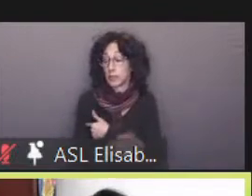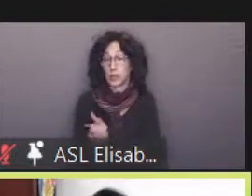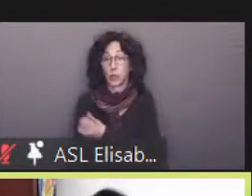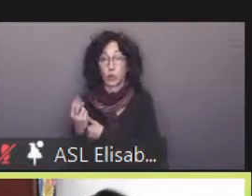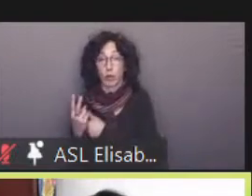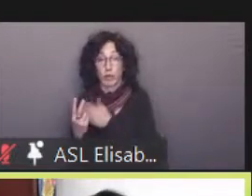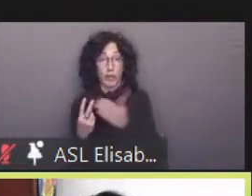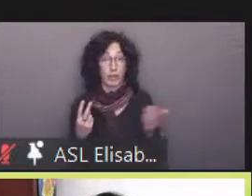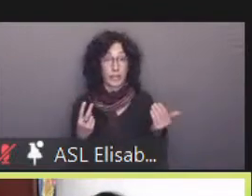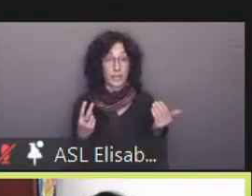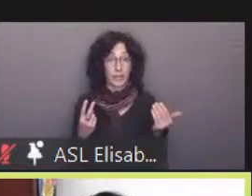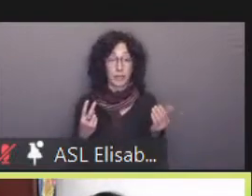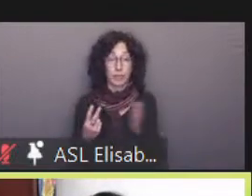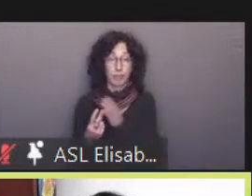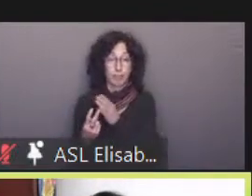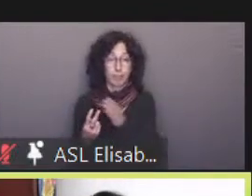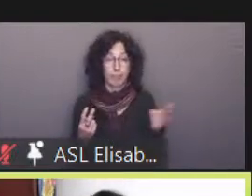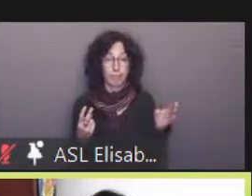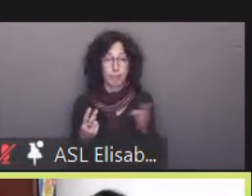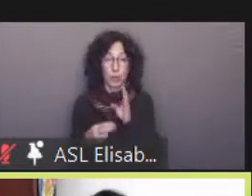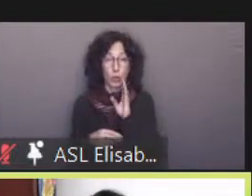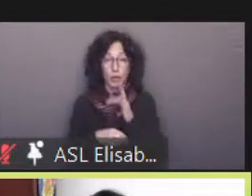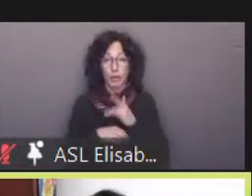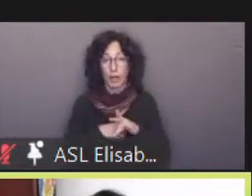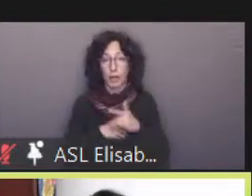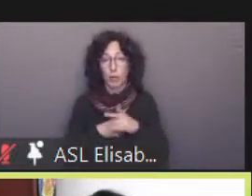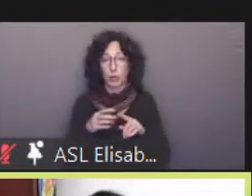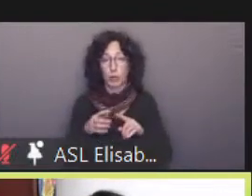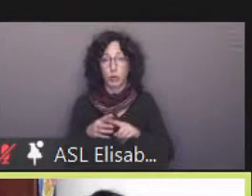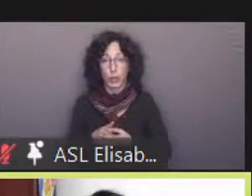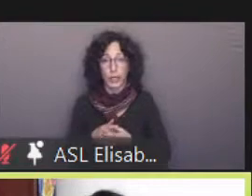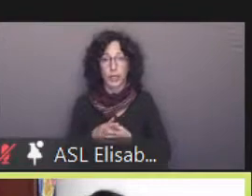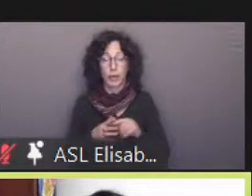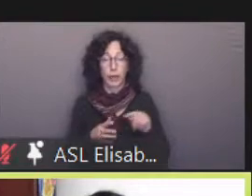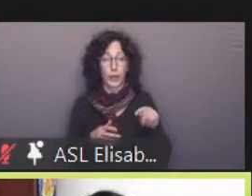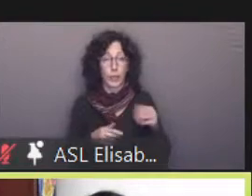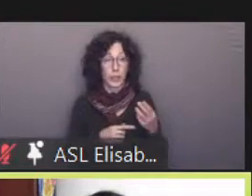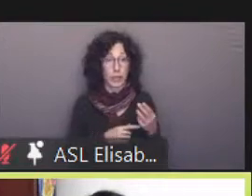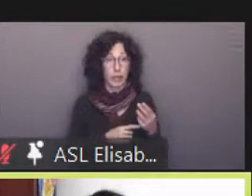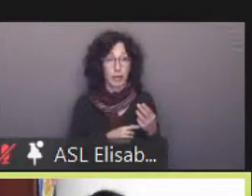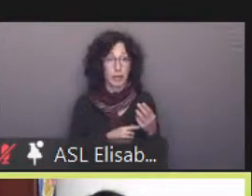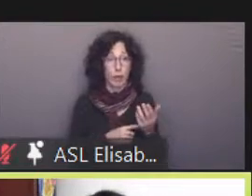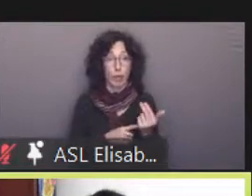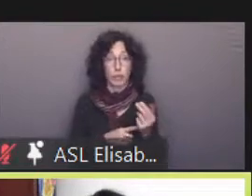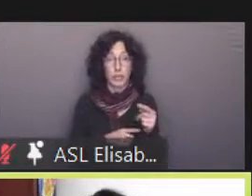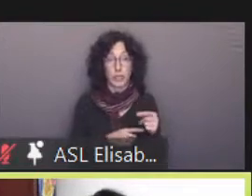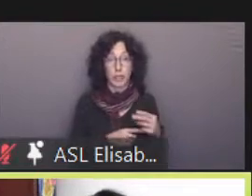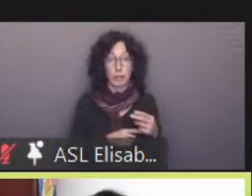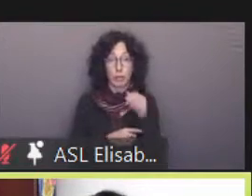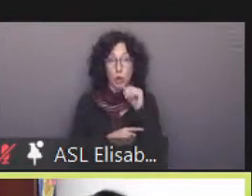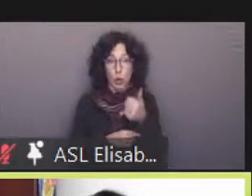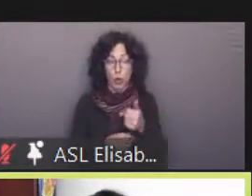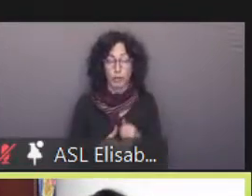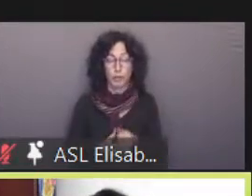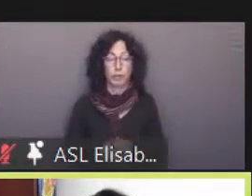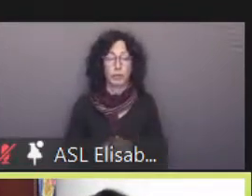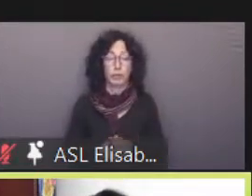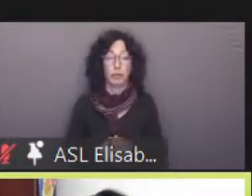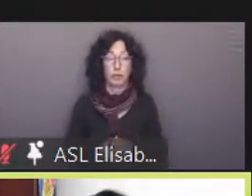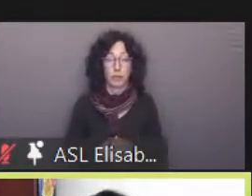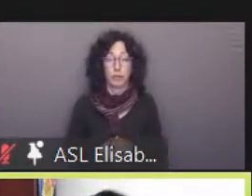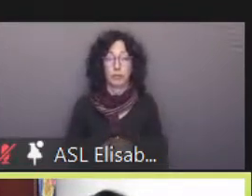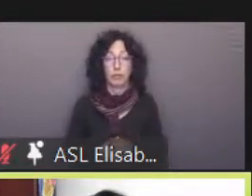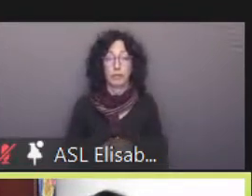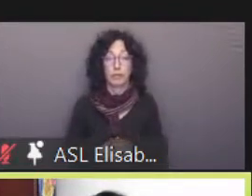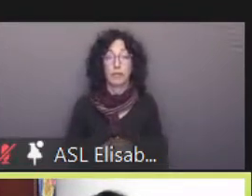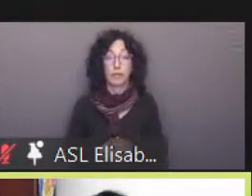15 are going to be available starting on Thursday, the 13th, tomorrow, after